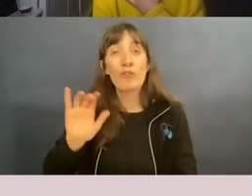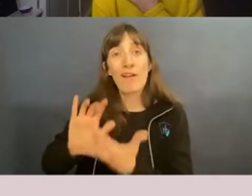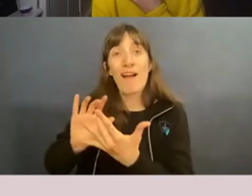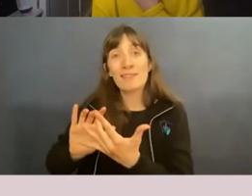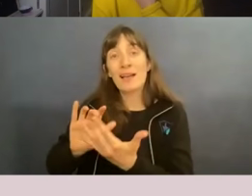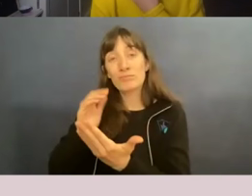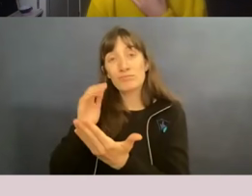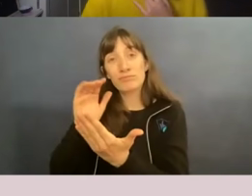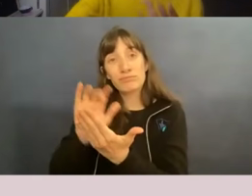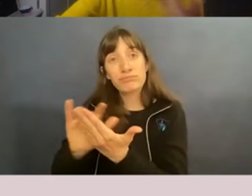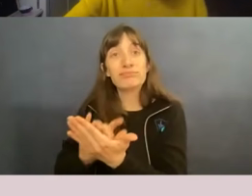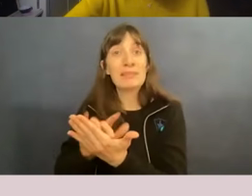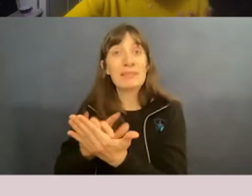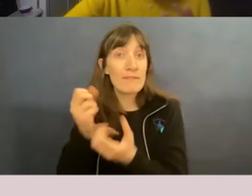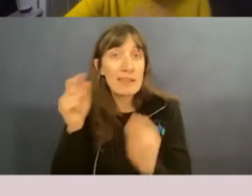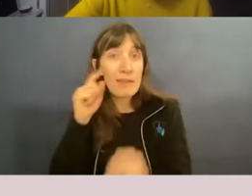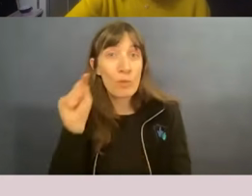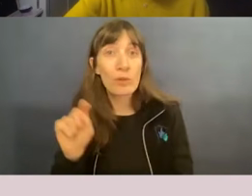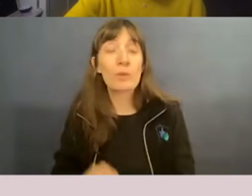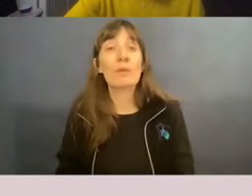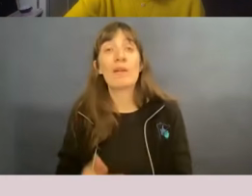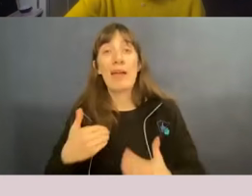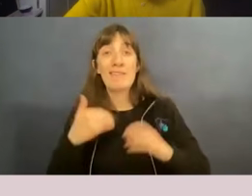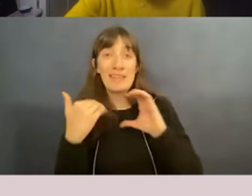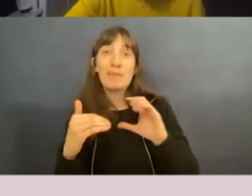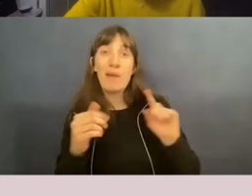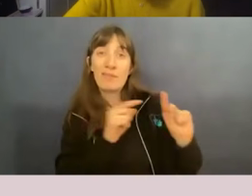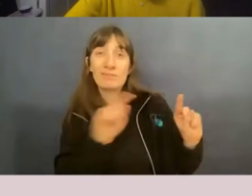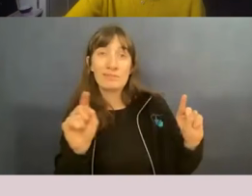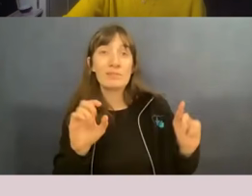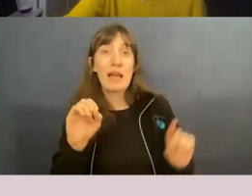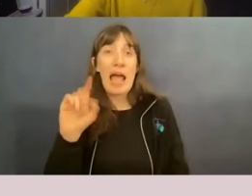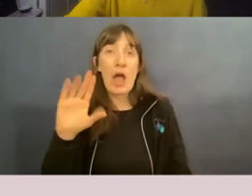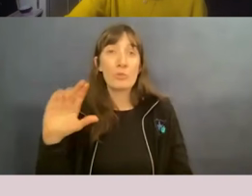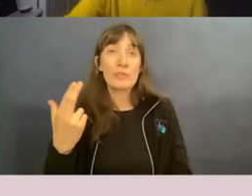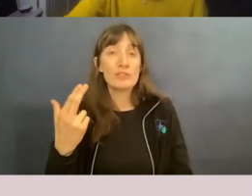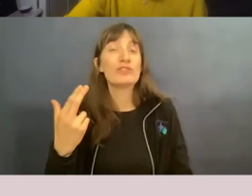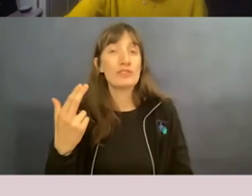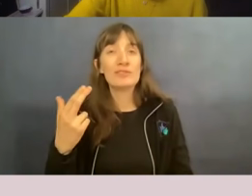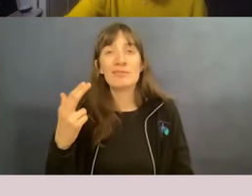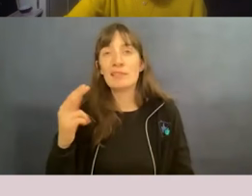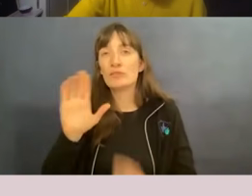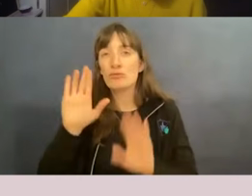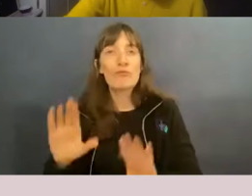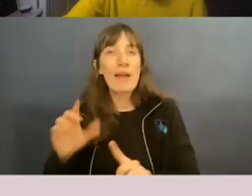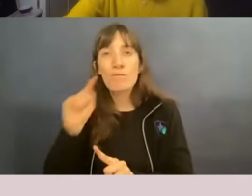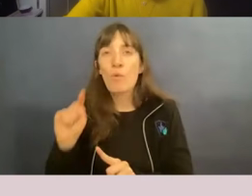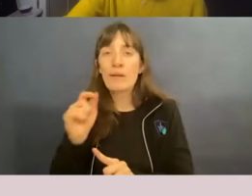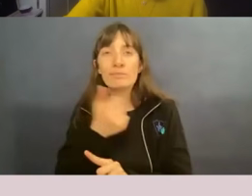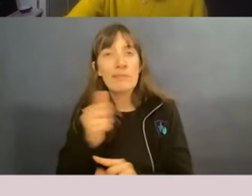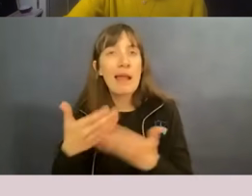that. You have our email on the screen as well. So outreach is great for anything related to the